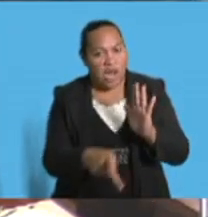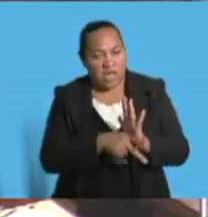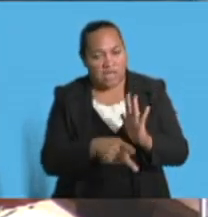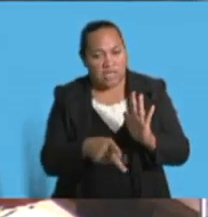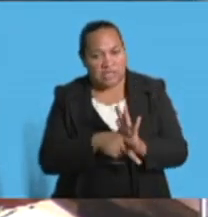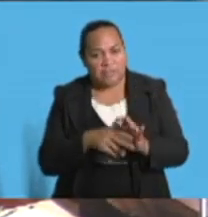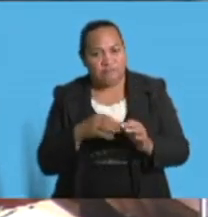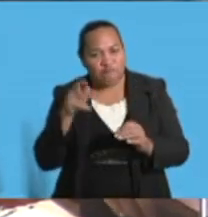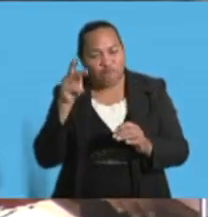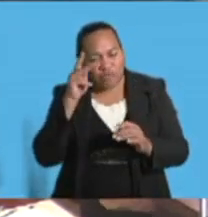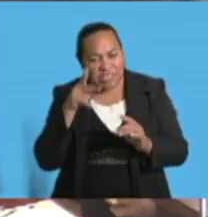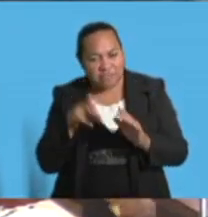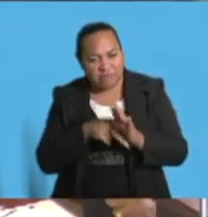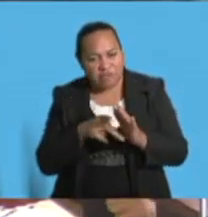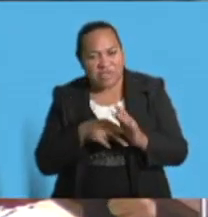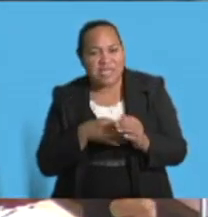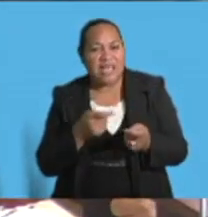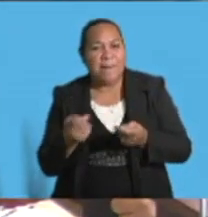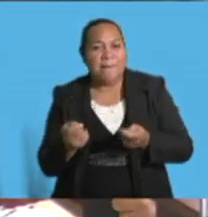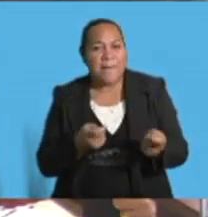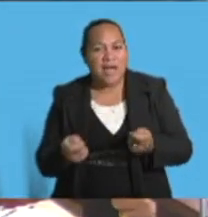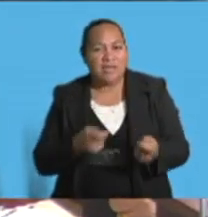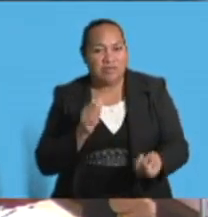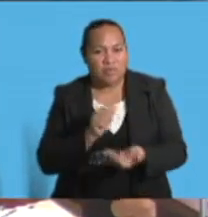collection, investment, and debt management.